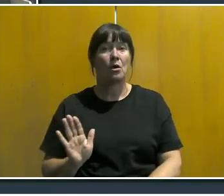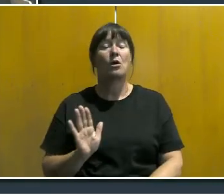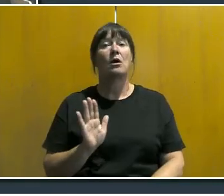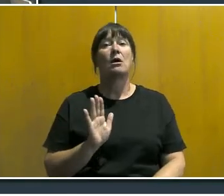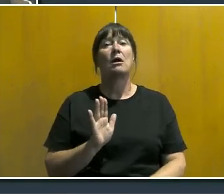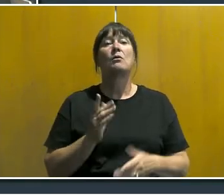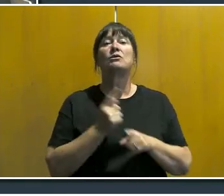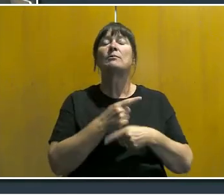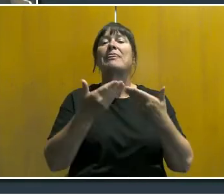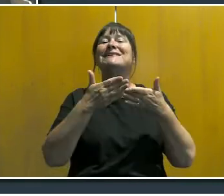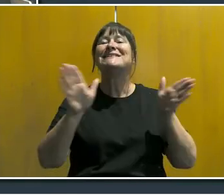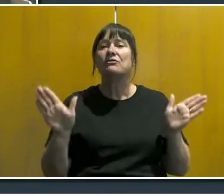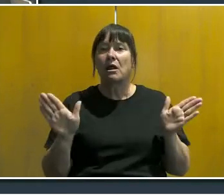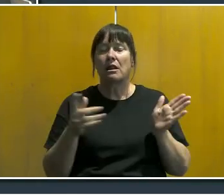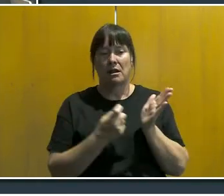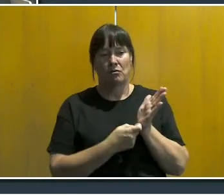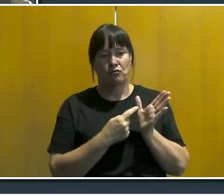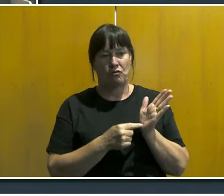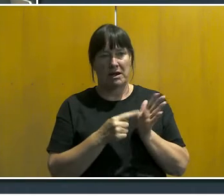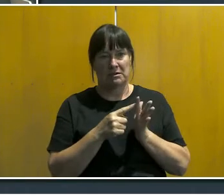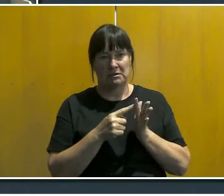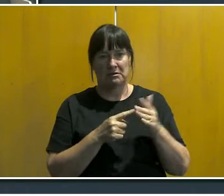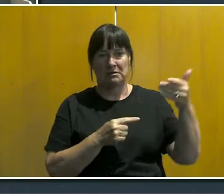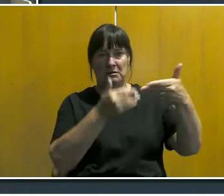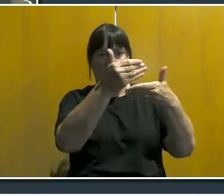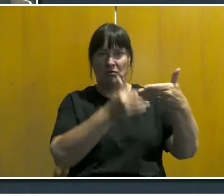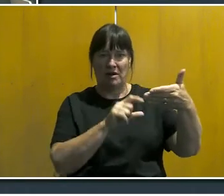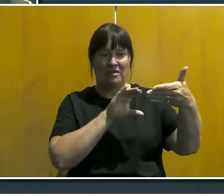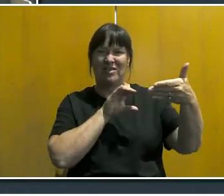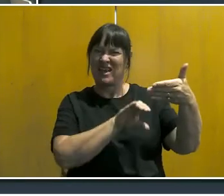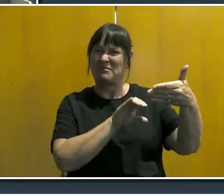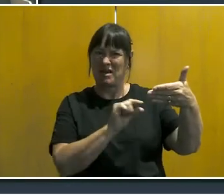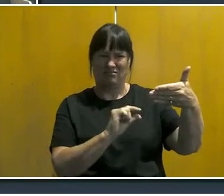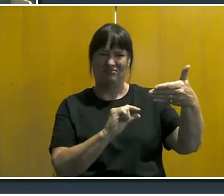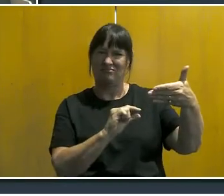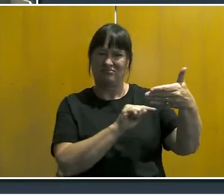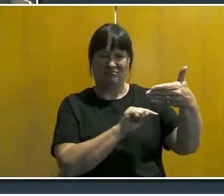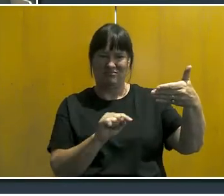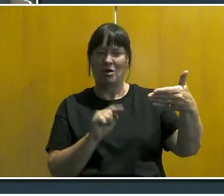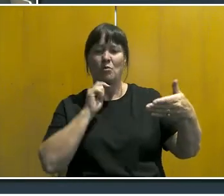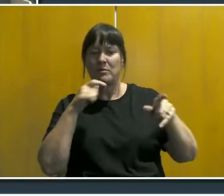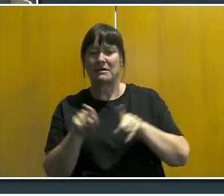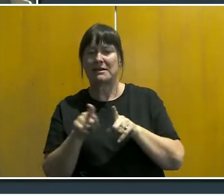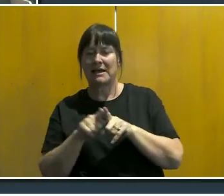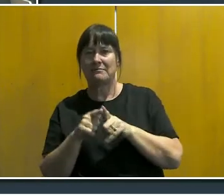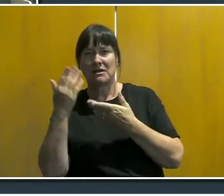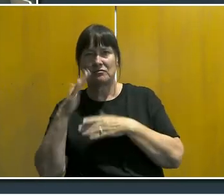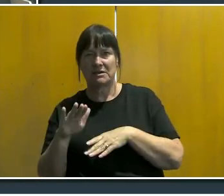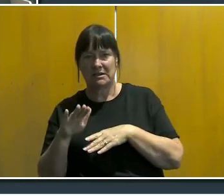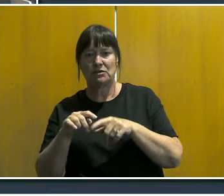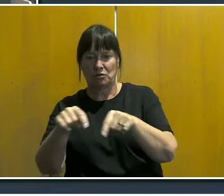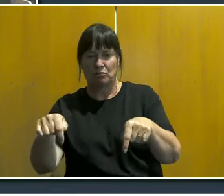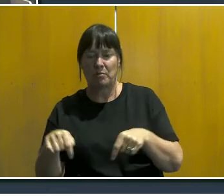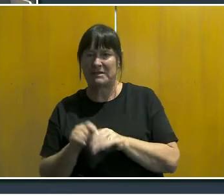the general rate, and that small component of your rate we were proposing to make the same as residential properties.